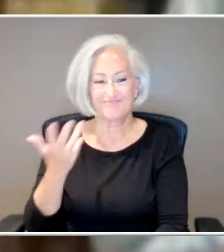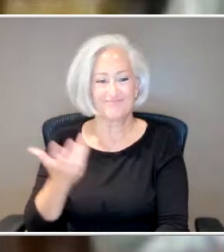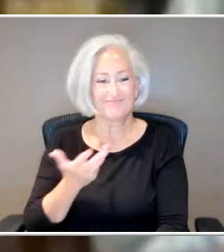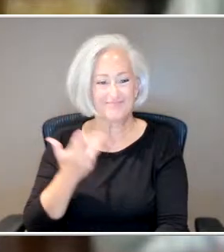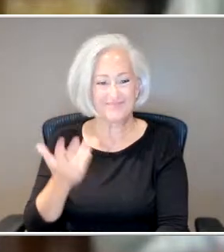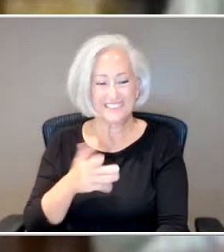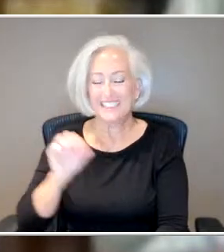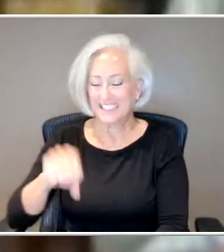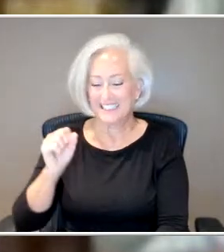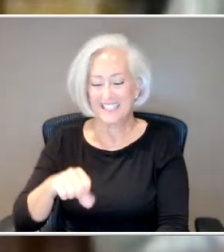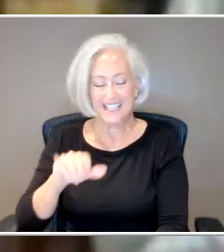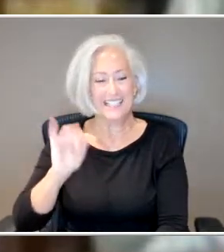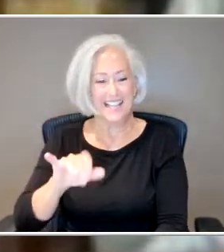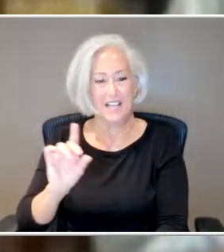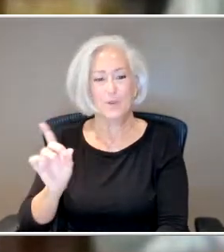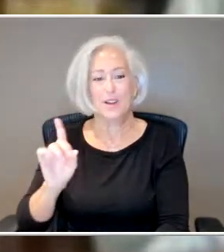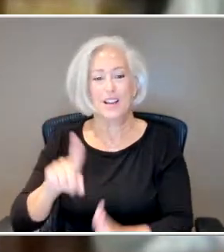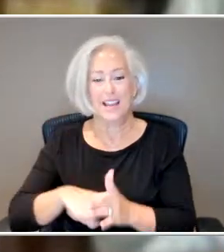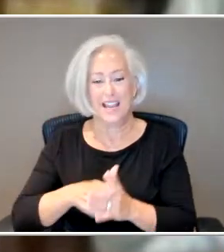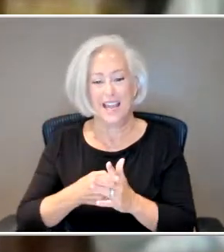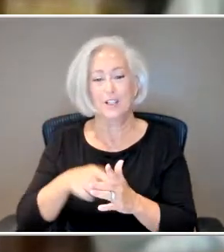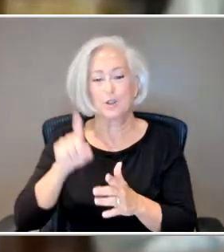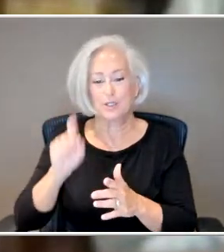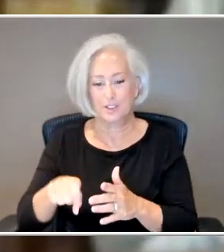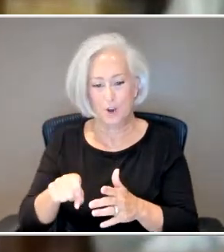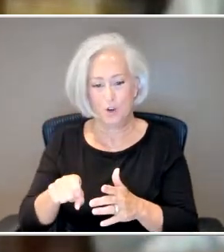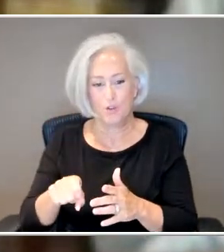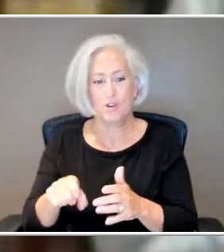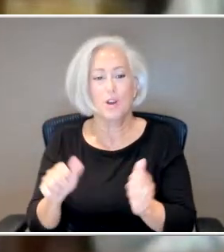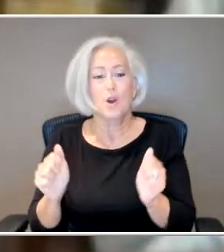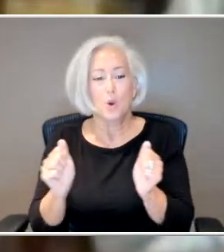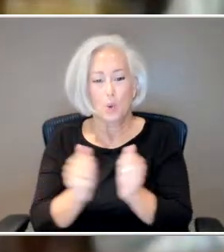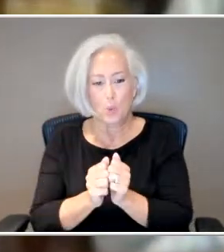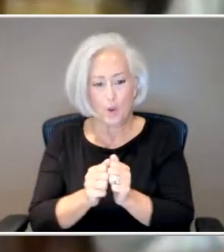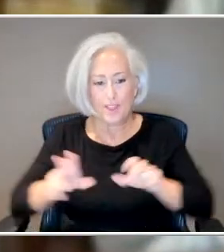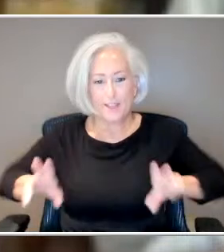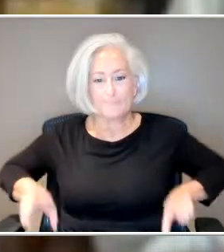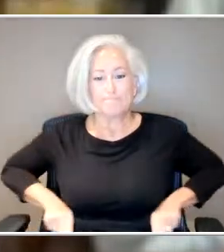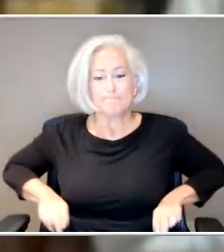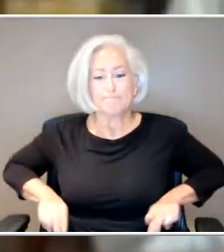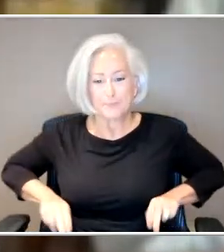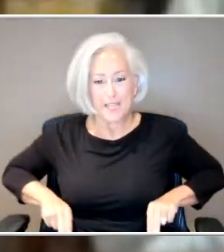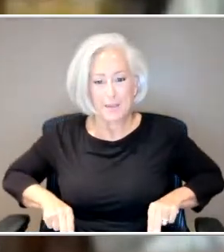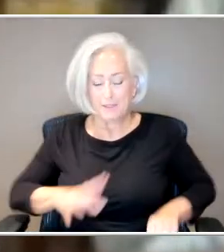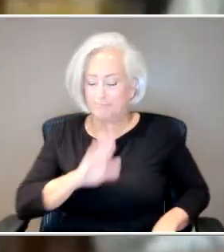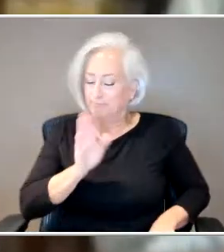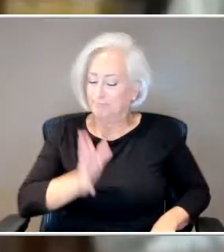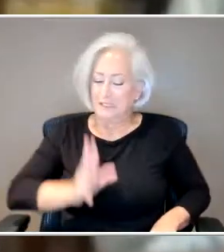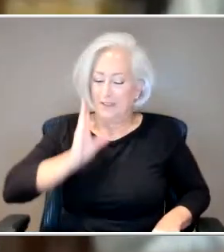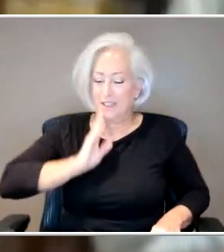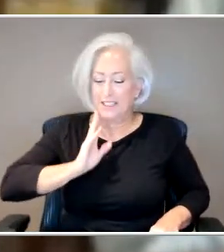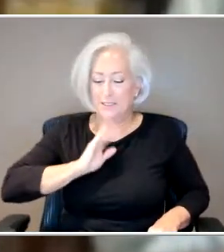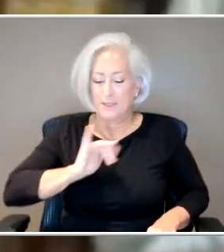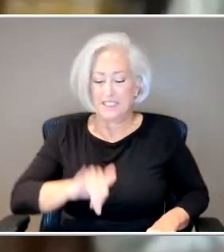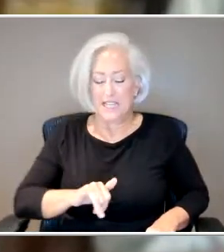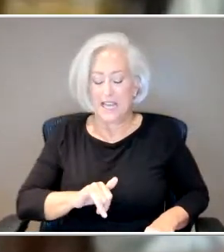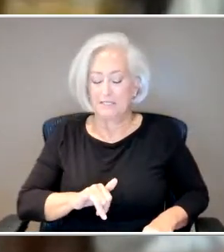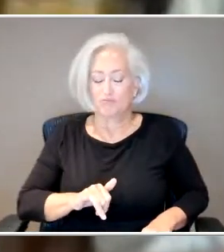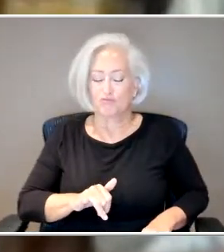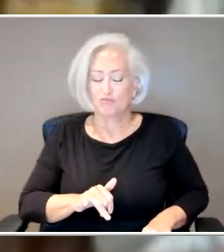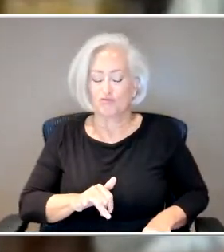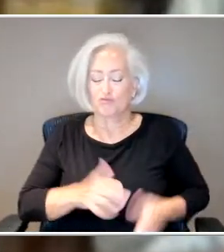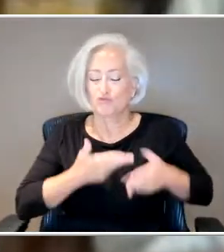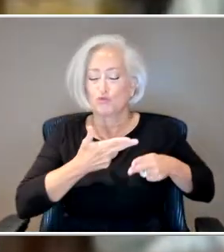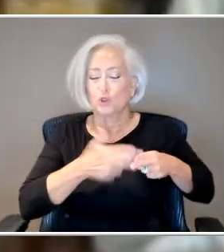Yeah, it was a Startler buying diaper. Never done that before, and that didn't last very long.